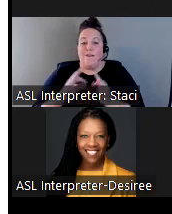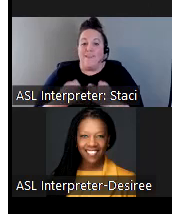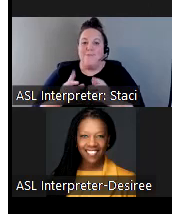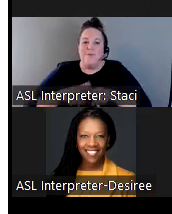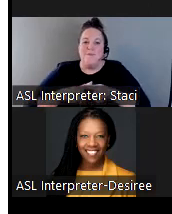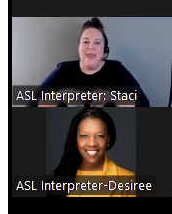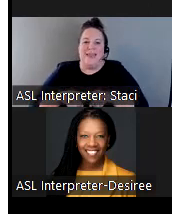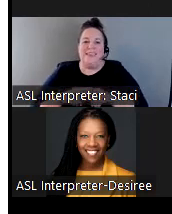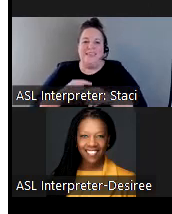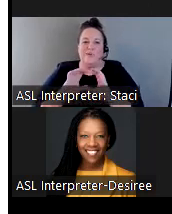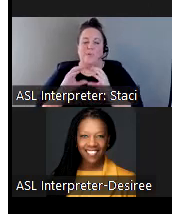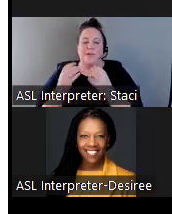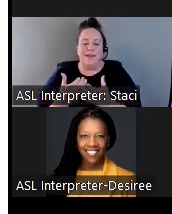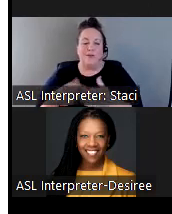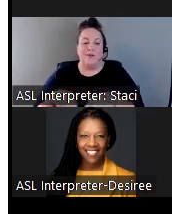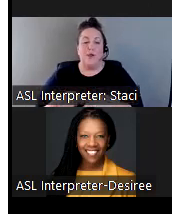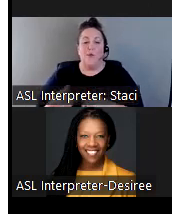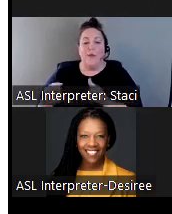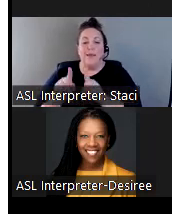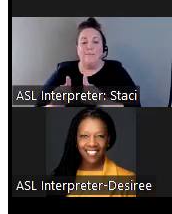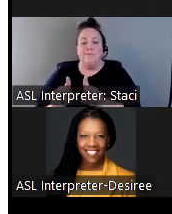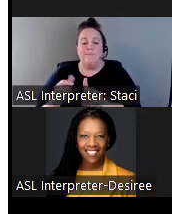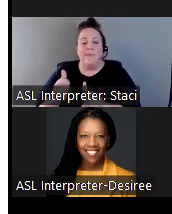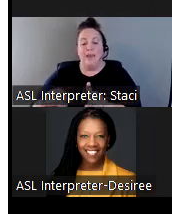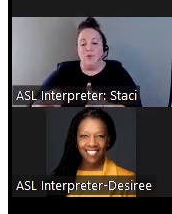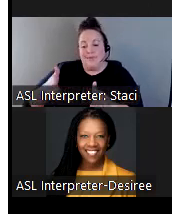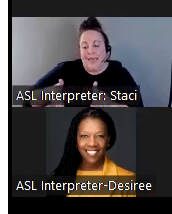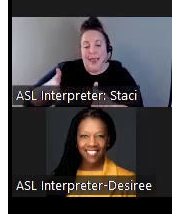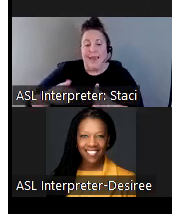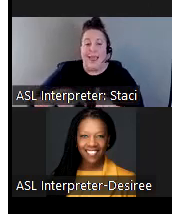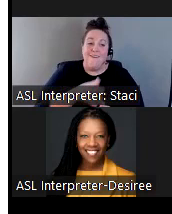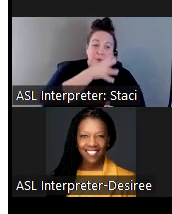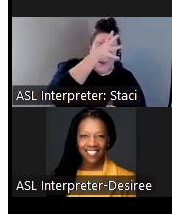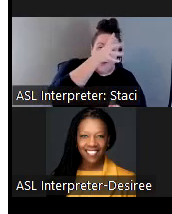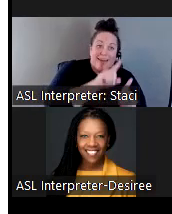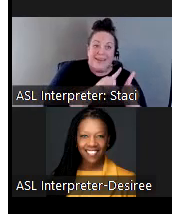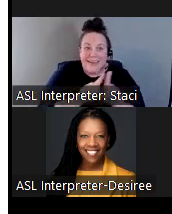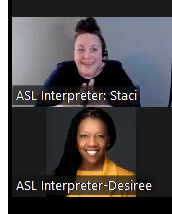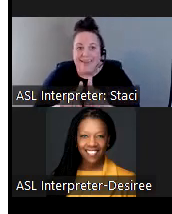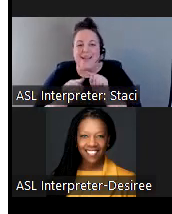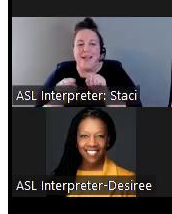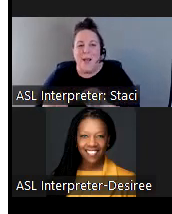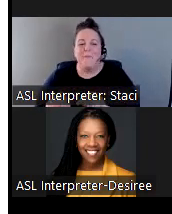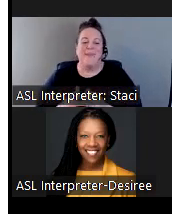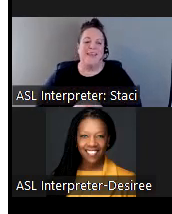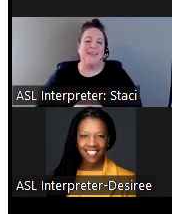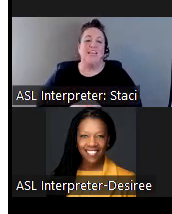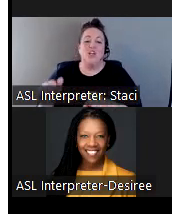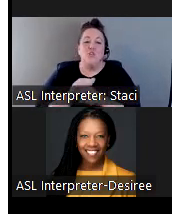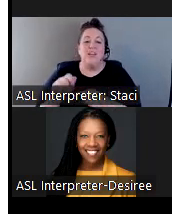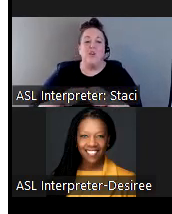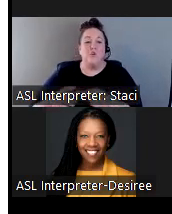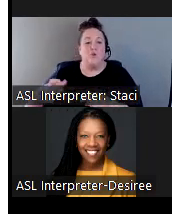organization. So we provide the guide by your side service, right? So where you've got a parent who's coming alongside, who's been trained to coach